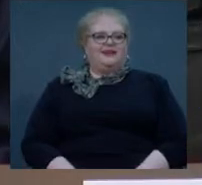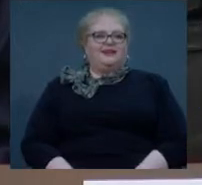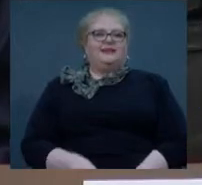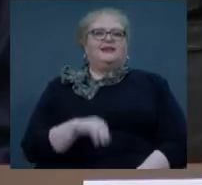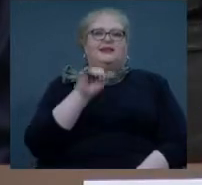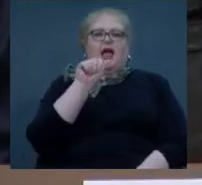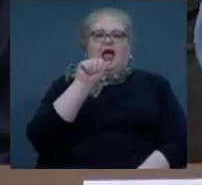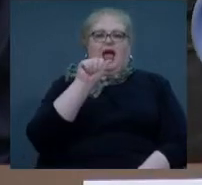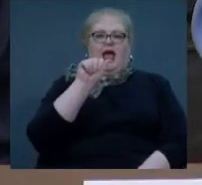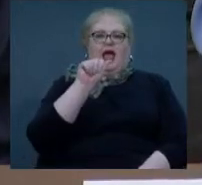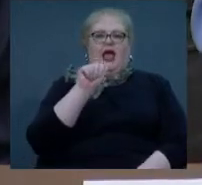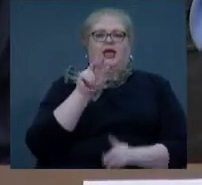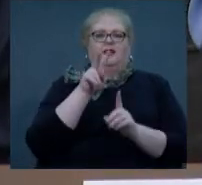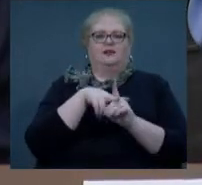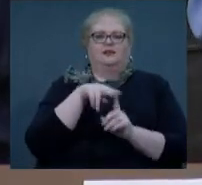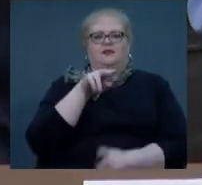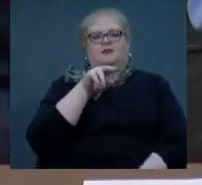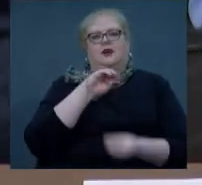Item number A, file number